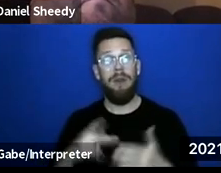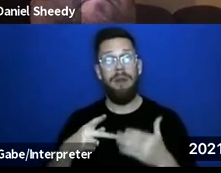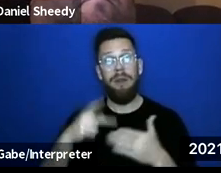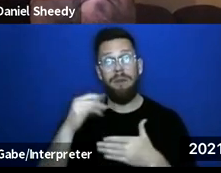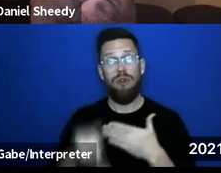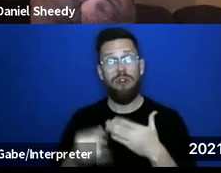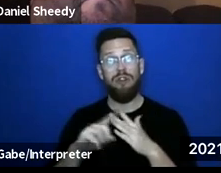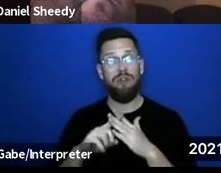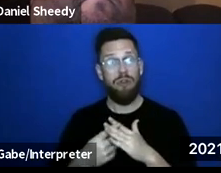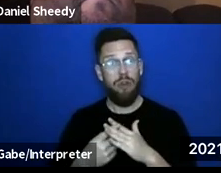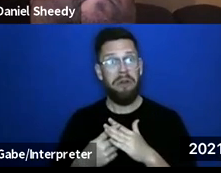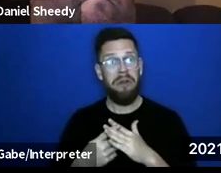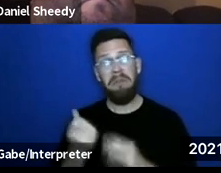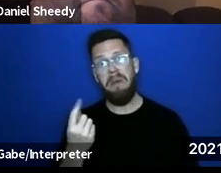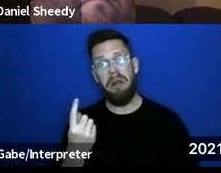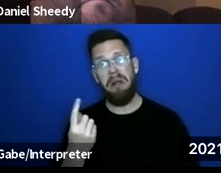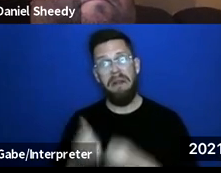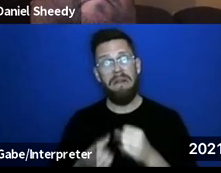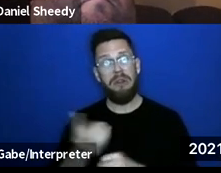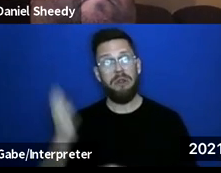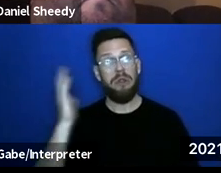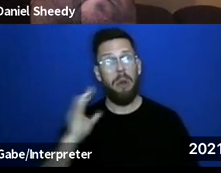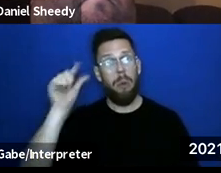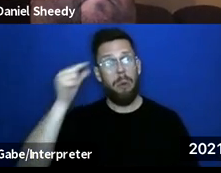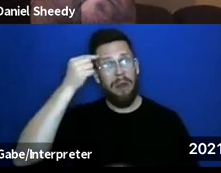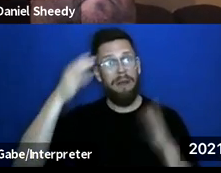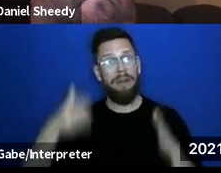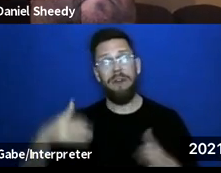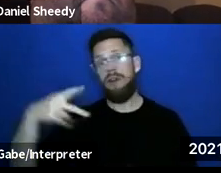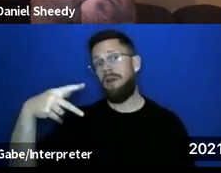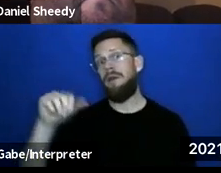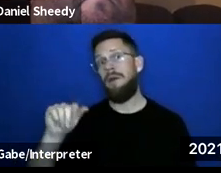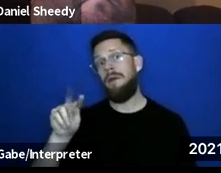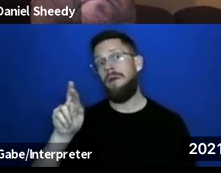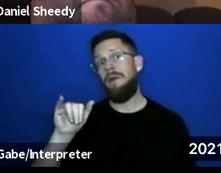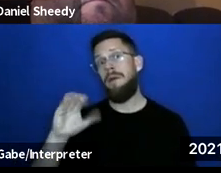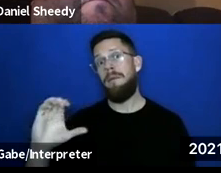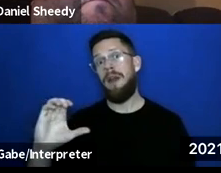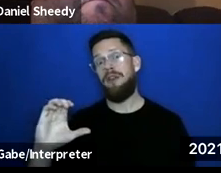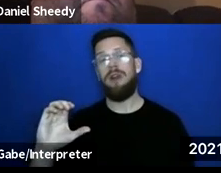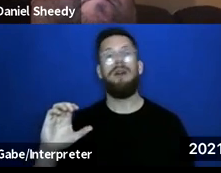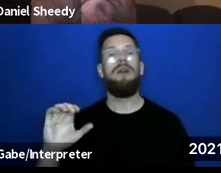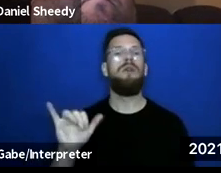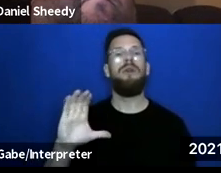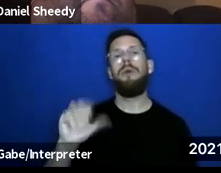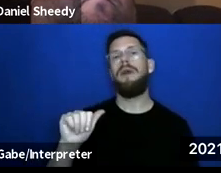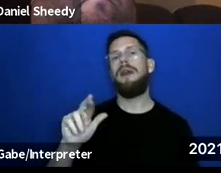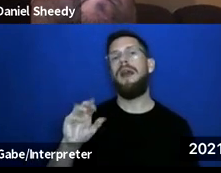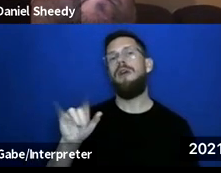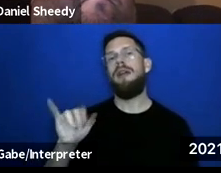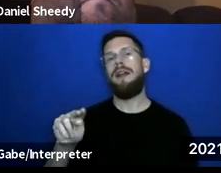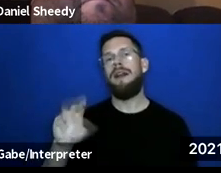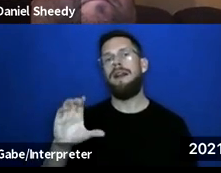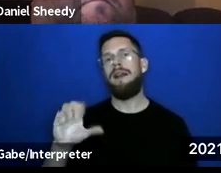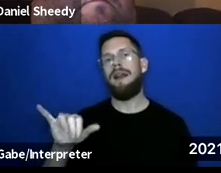begun about 11 years ago by then Governor Patrick and Carolyn Casey, the executive director and founder, the idea was that